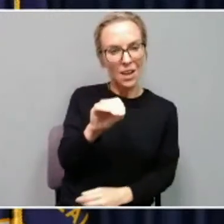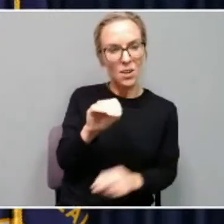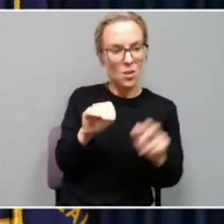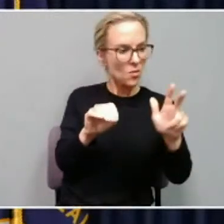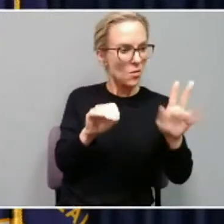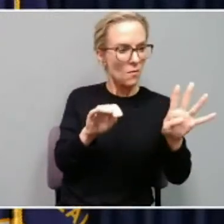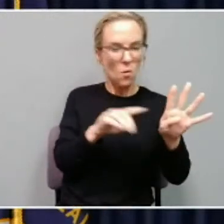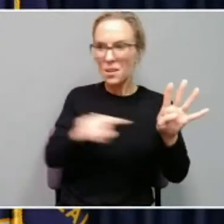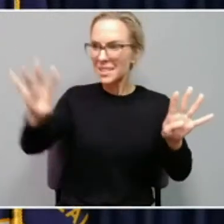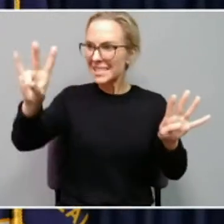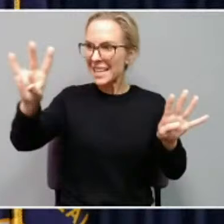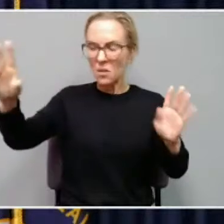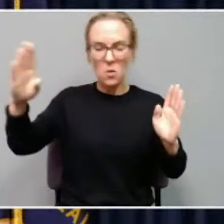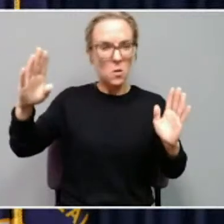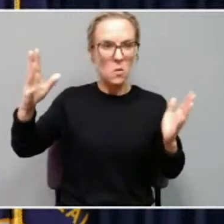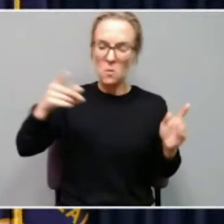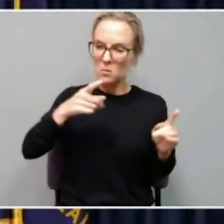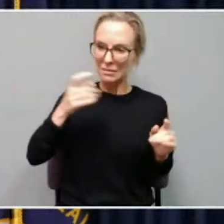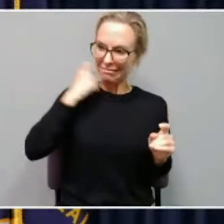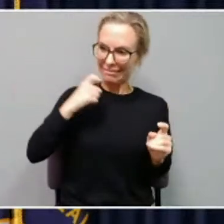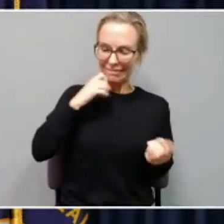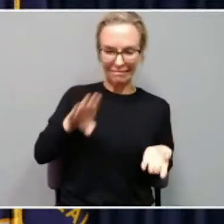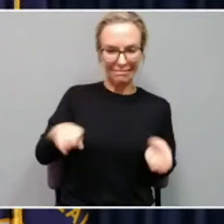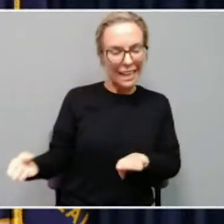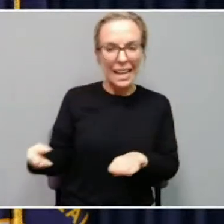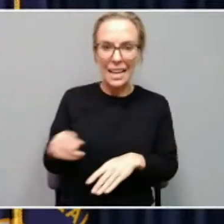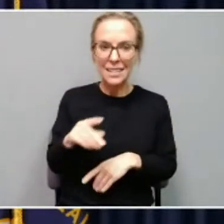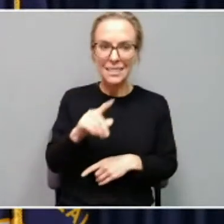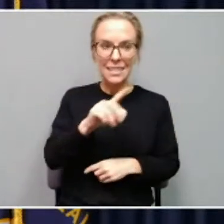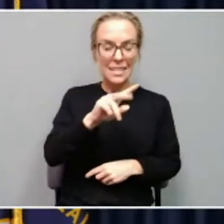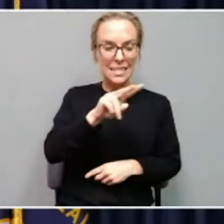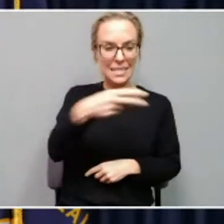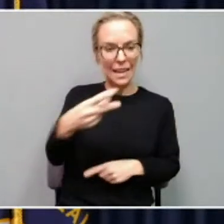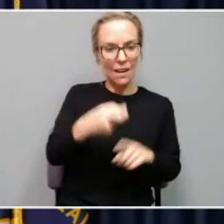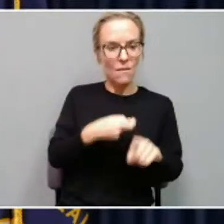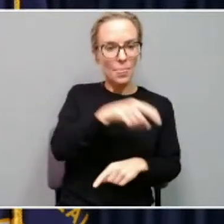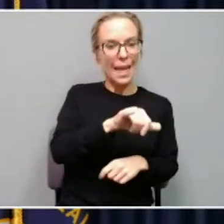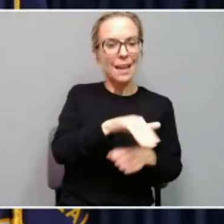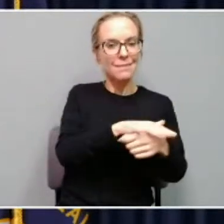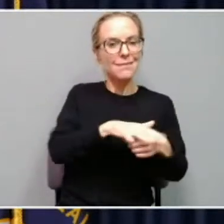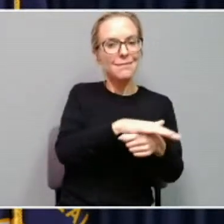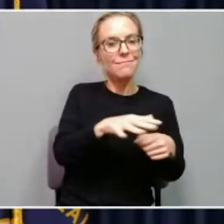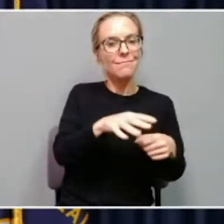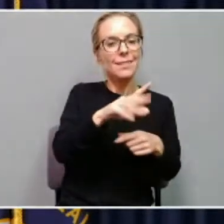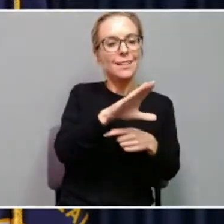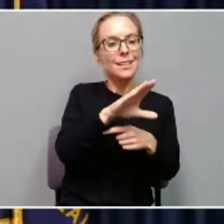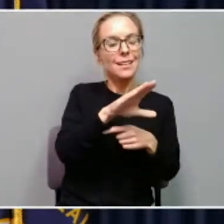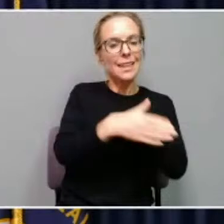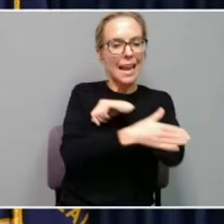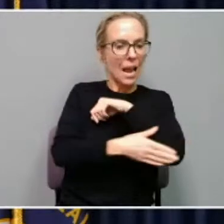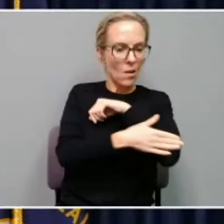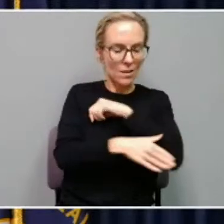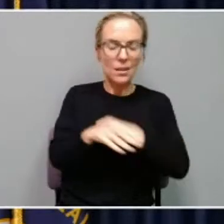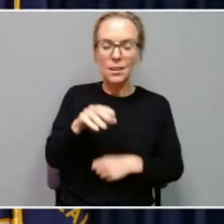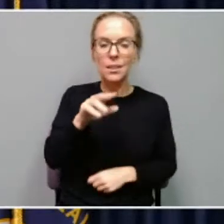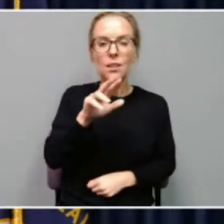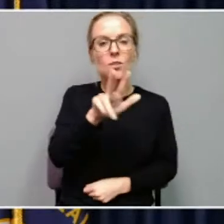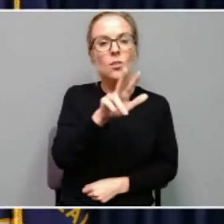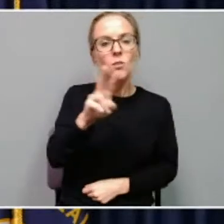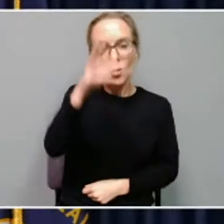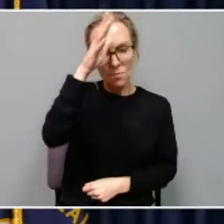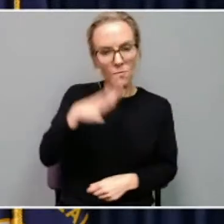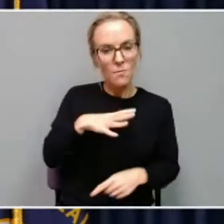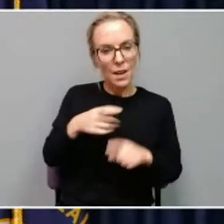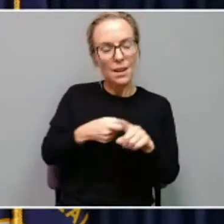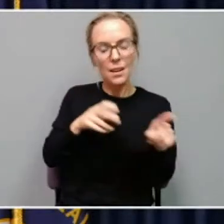the second, I believe, 30-year-old from that county. To the 52-year-old man from Nicholas County, to